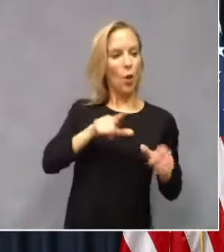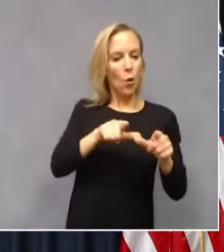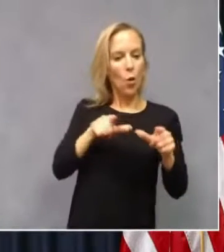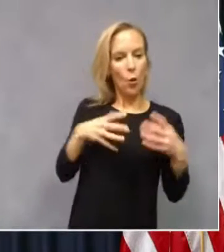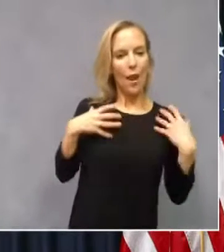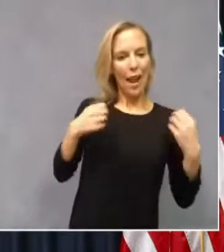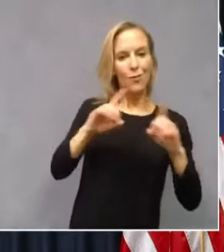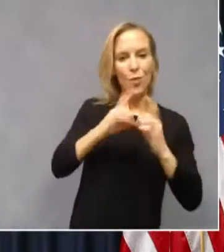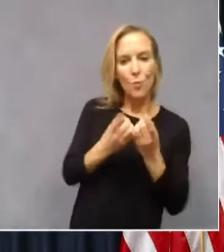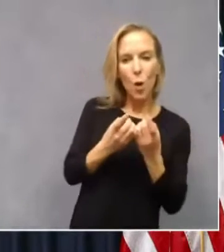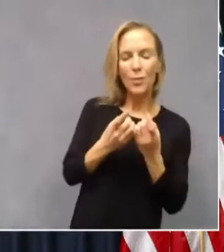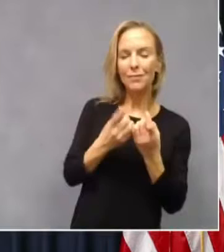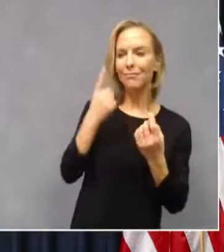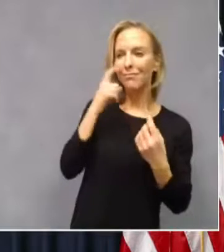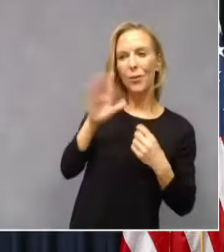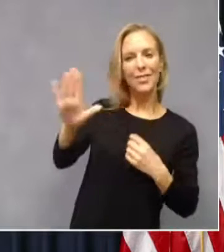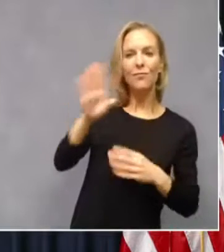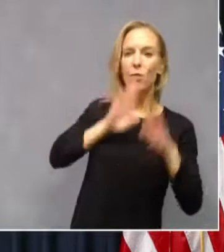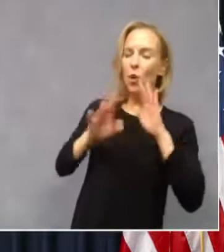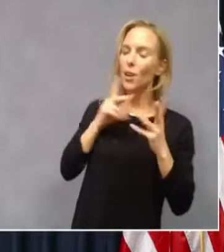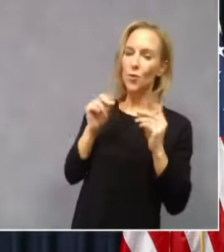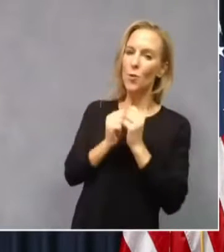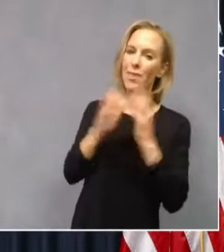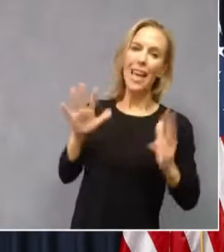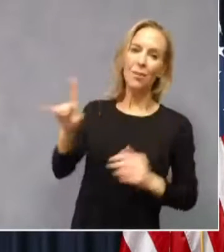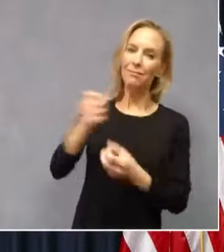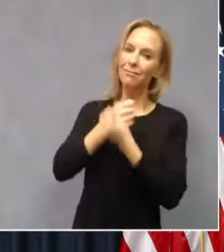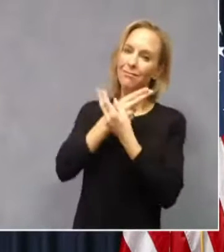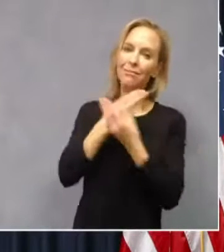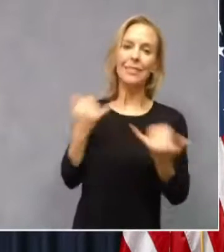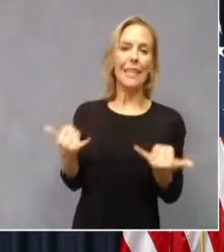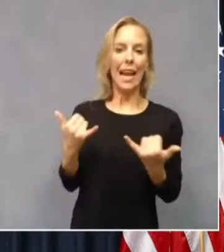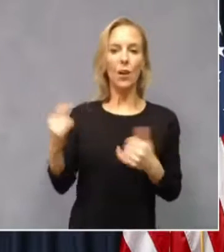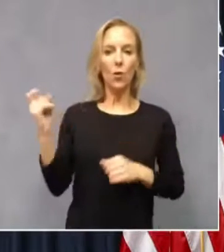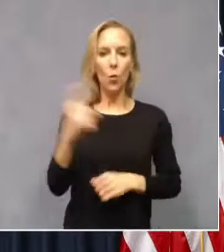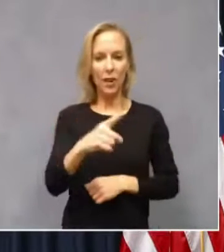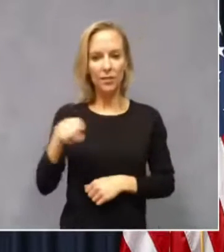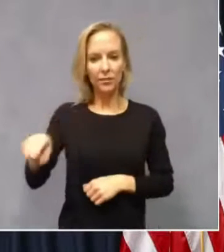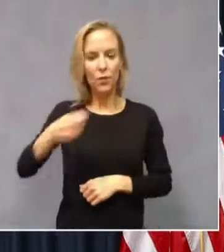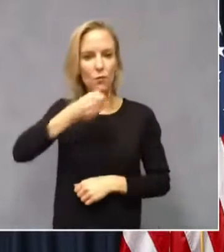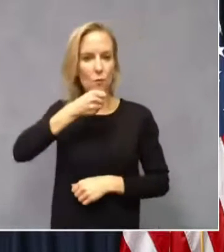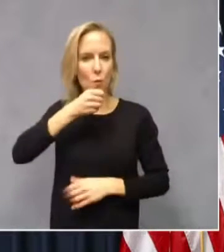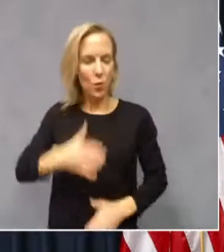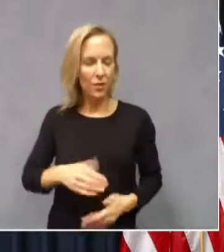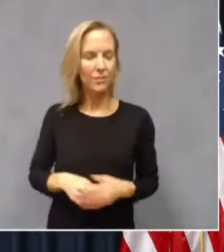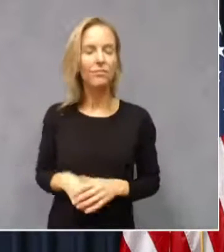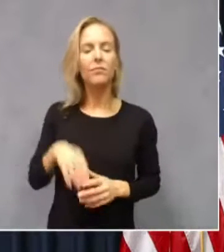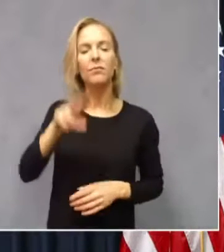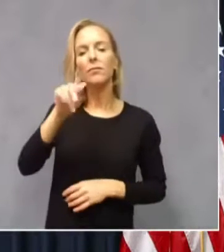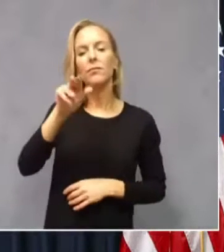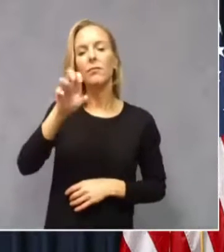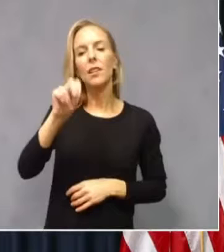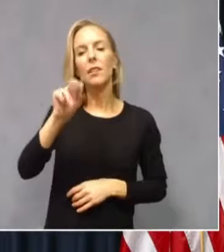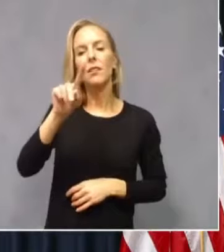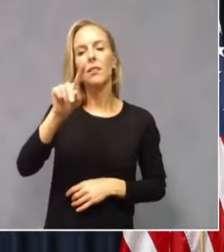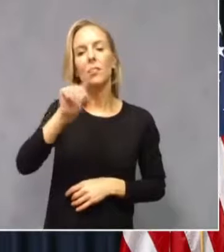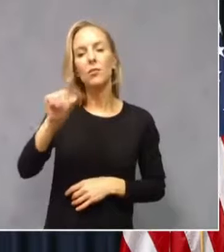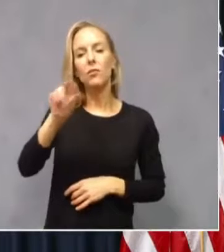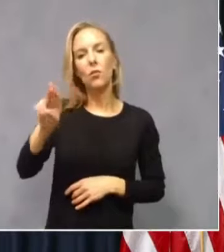understand. We couldn't do this without him. All right, we will open it up to questions. We will start with Karen Czar from WUKY.